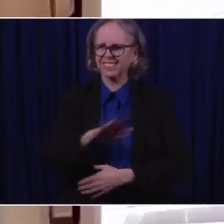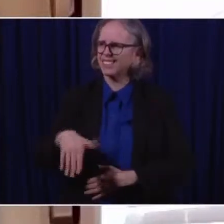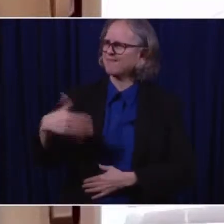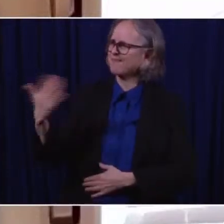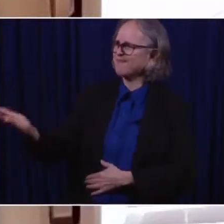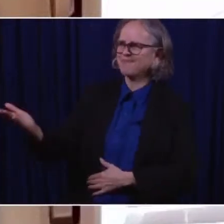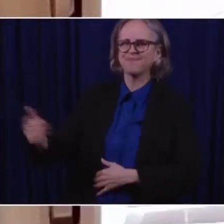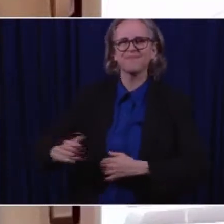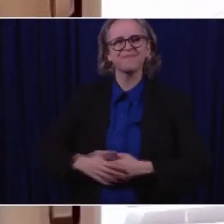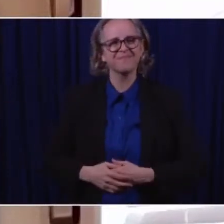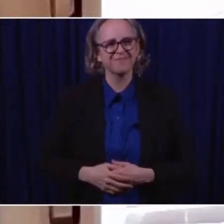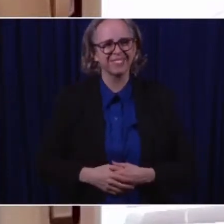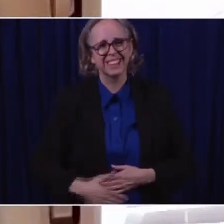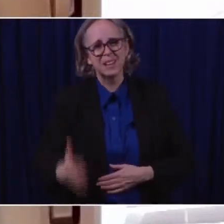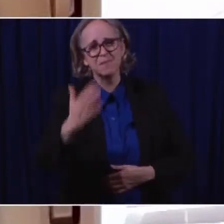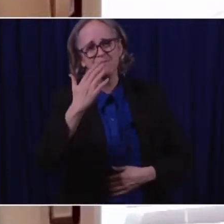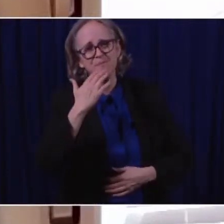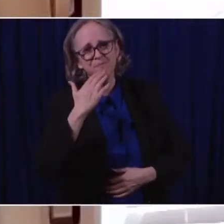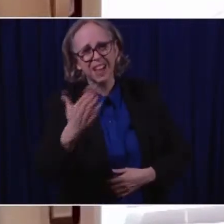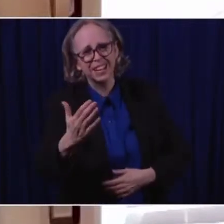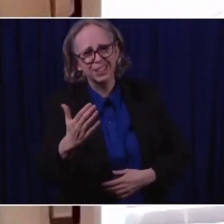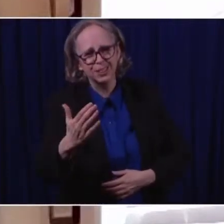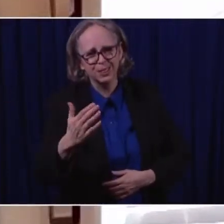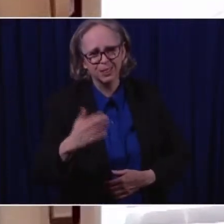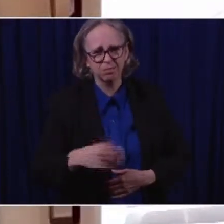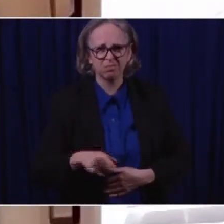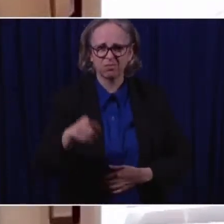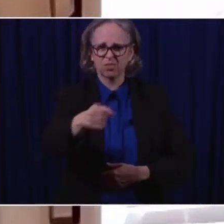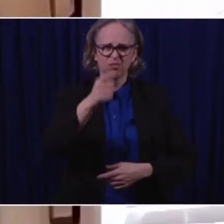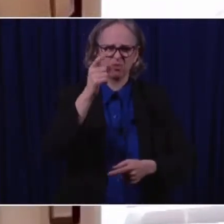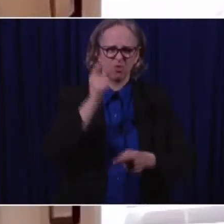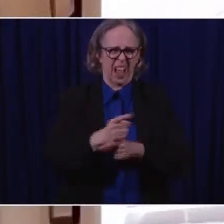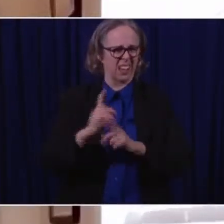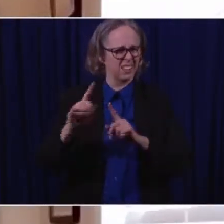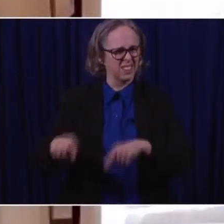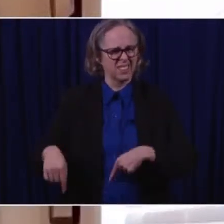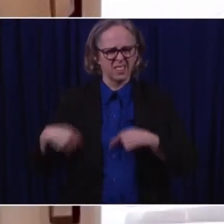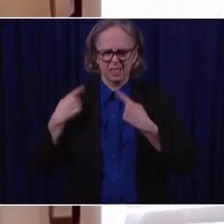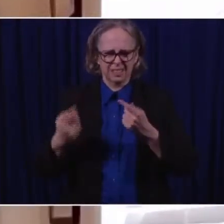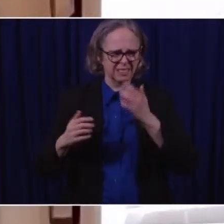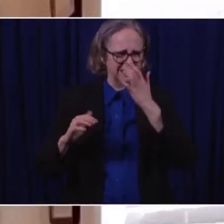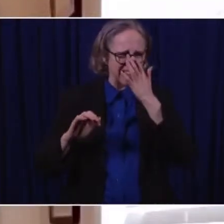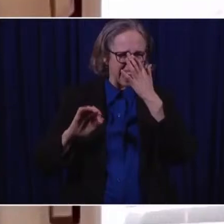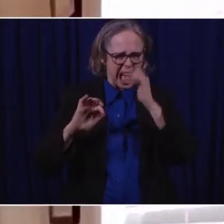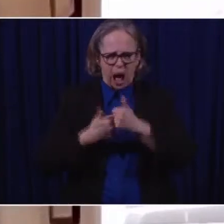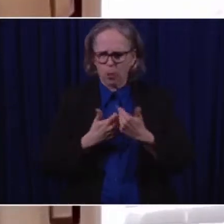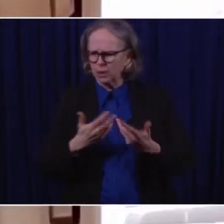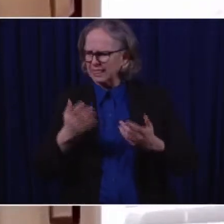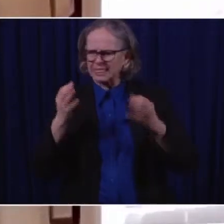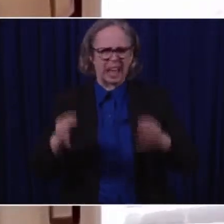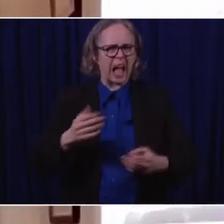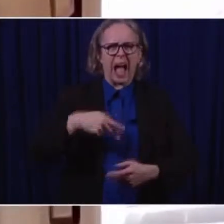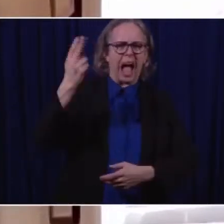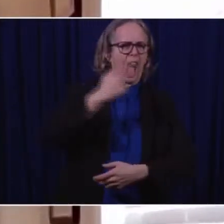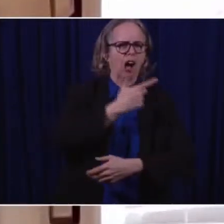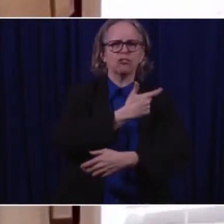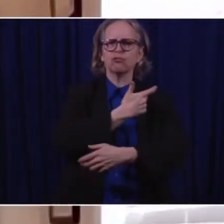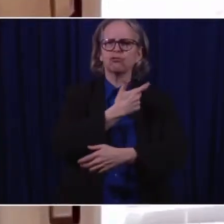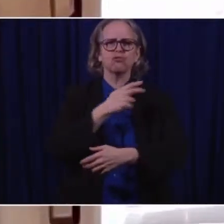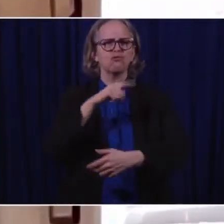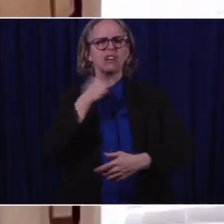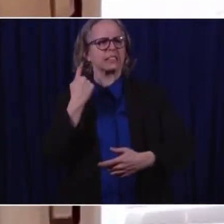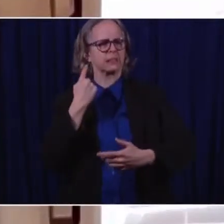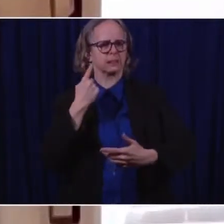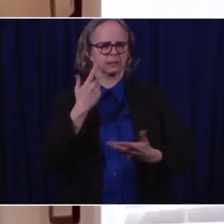noted, overall, age really is our very best predictor of one's risk of serious illness